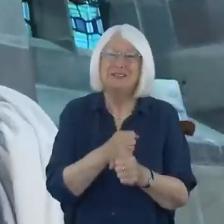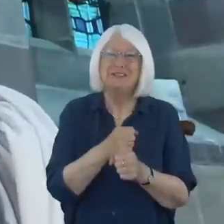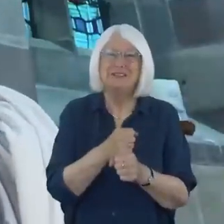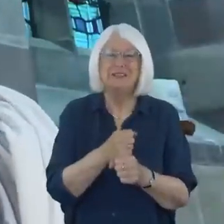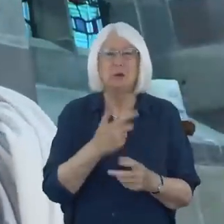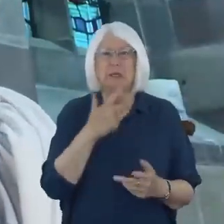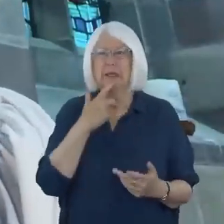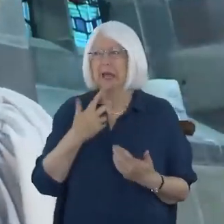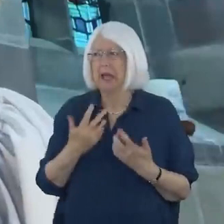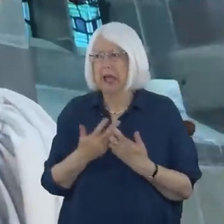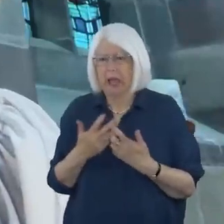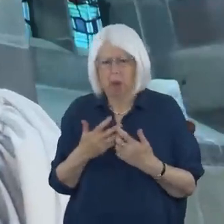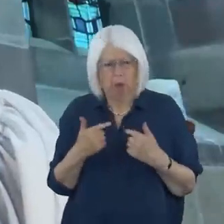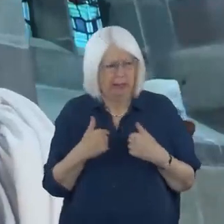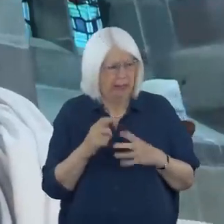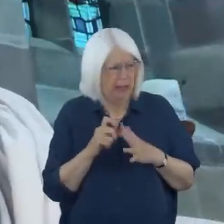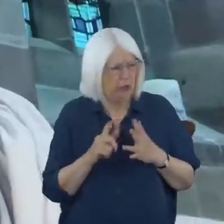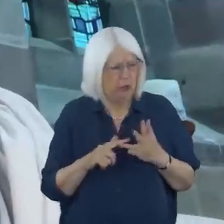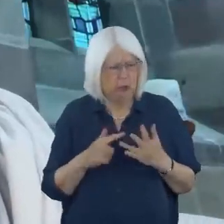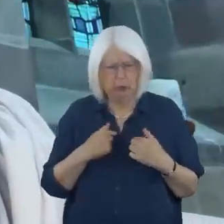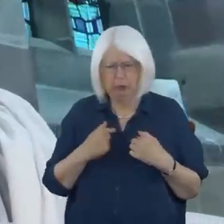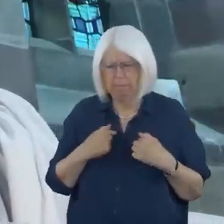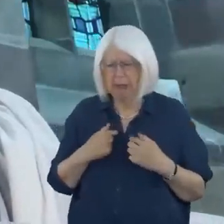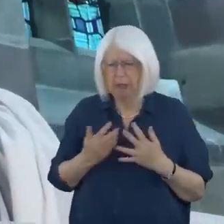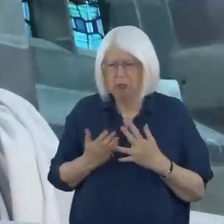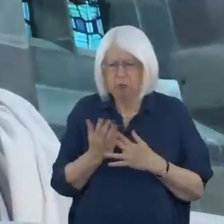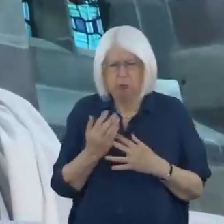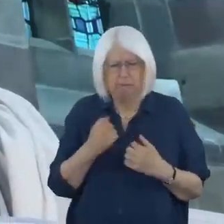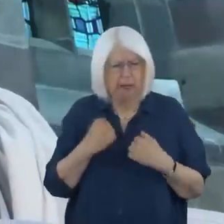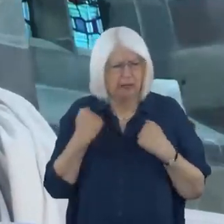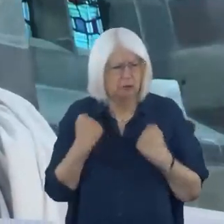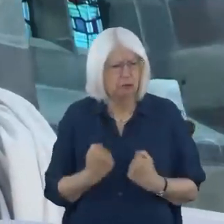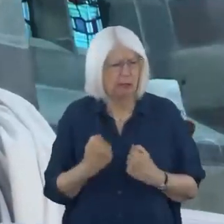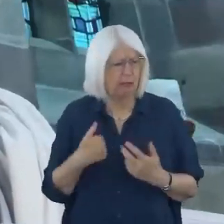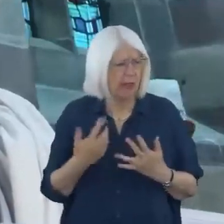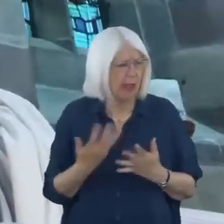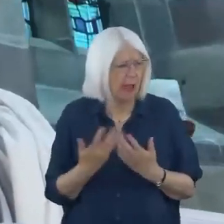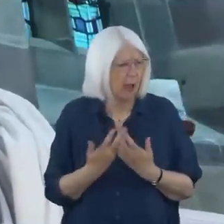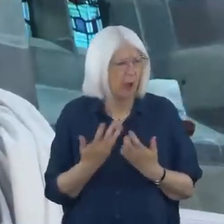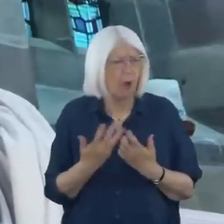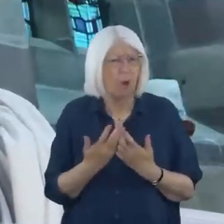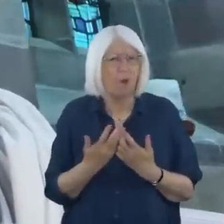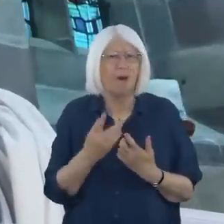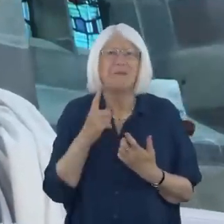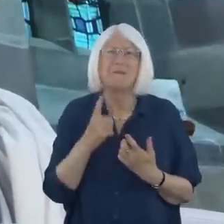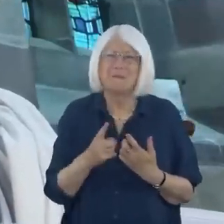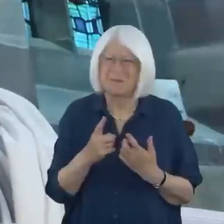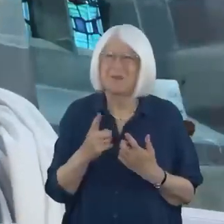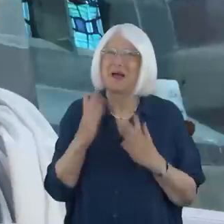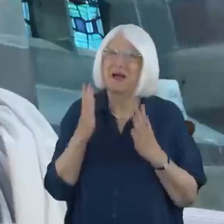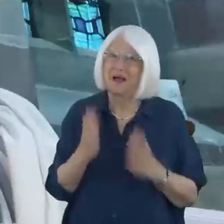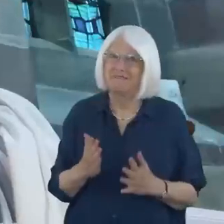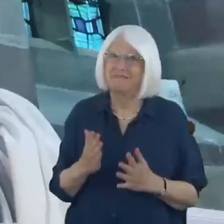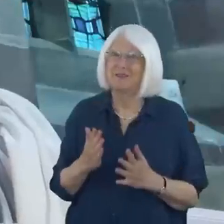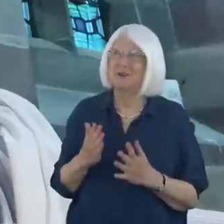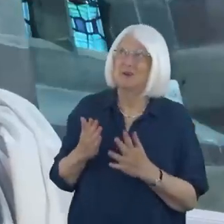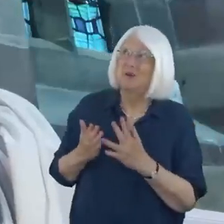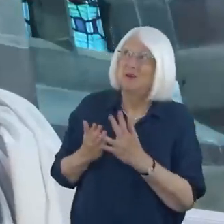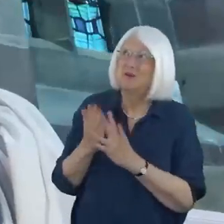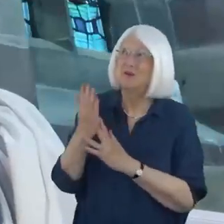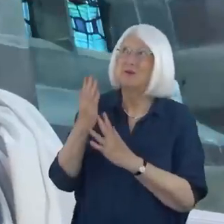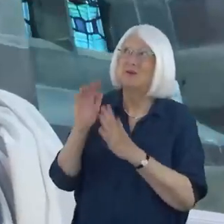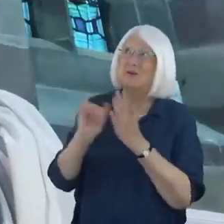wondering how I might approach this task in my own strength, rather than in and through the power of the Holy